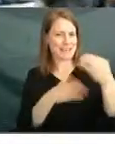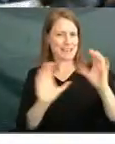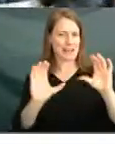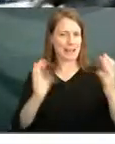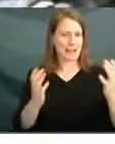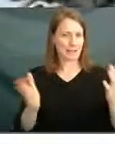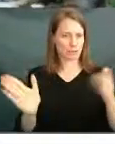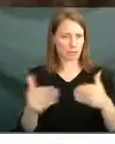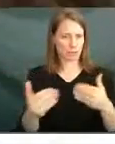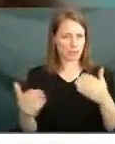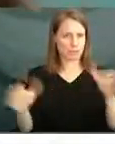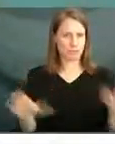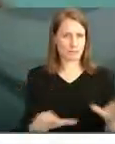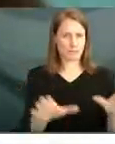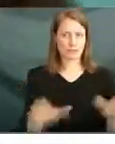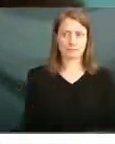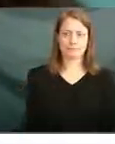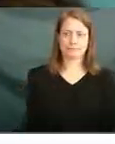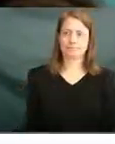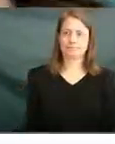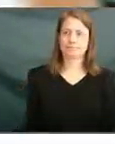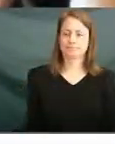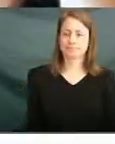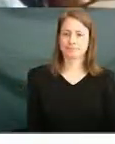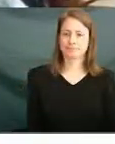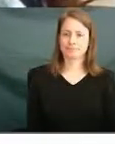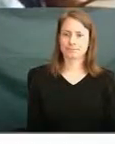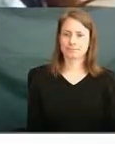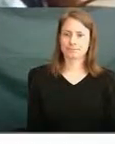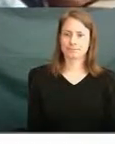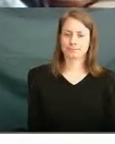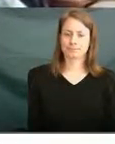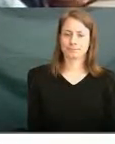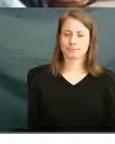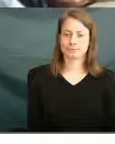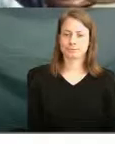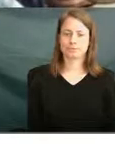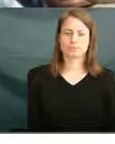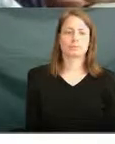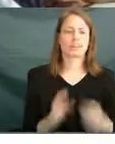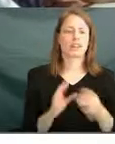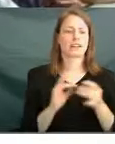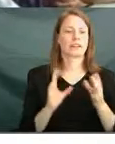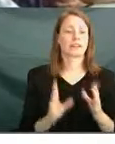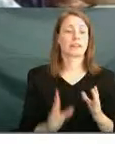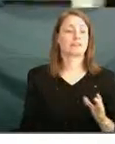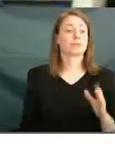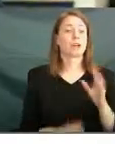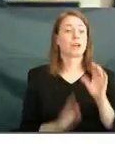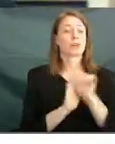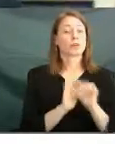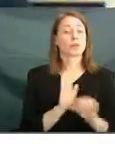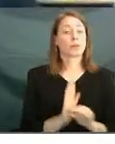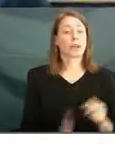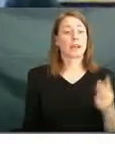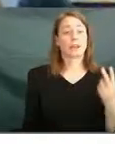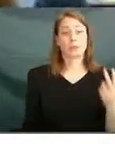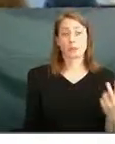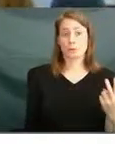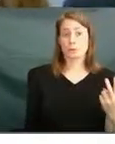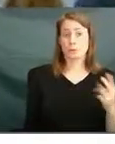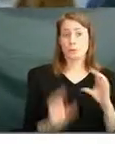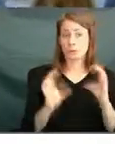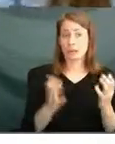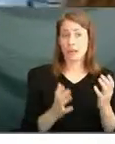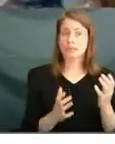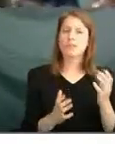sitt ned. In Elin's grade 2 class, pupils are reporting more bullying. Getting them to tell has